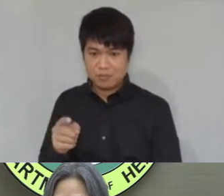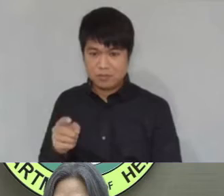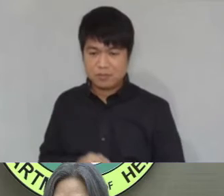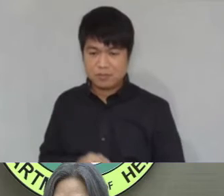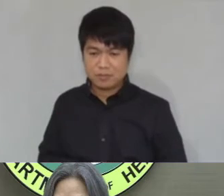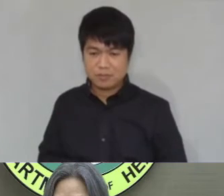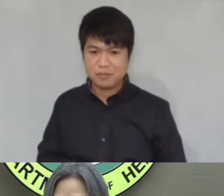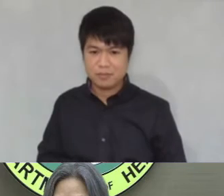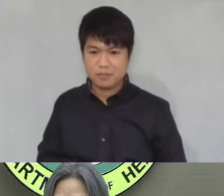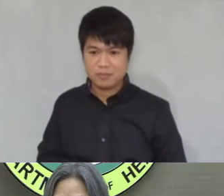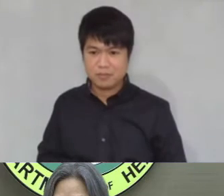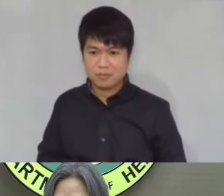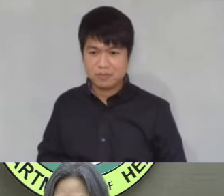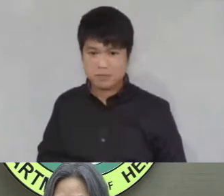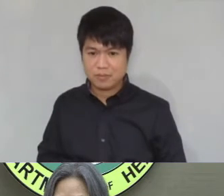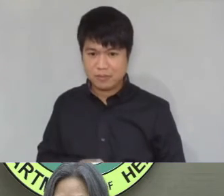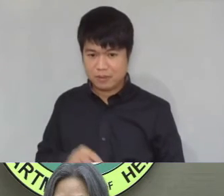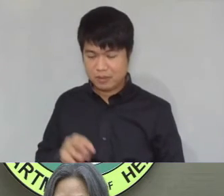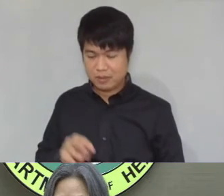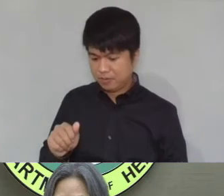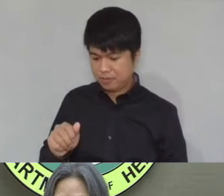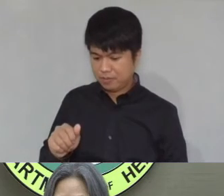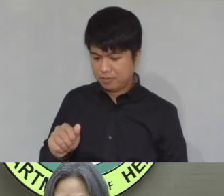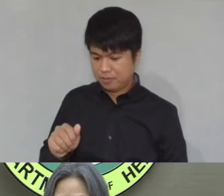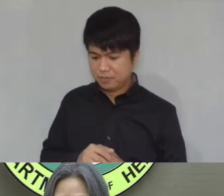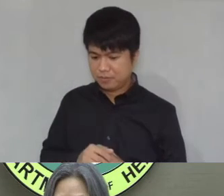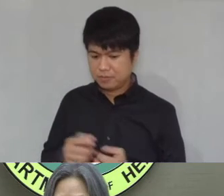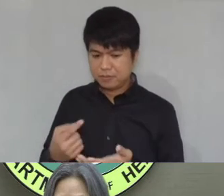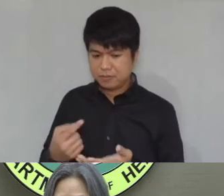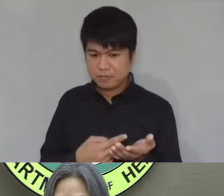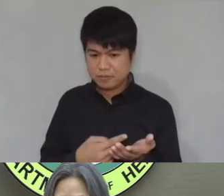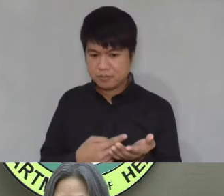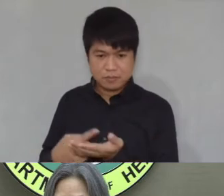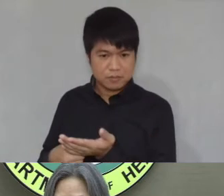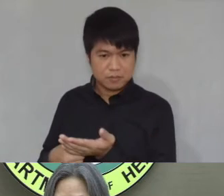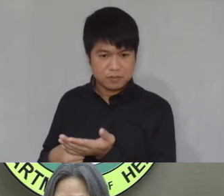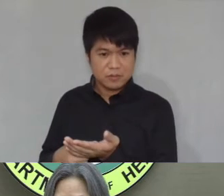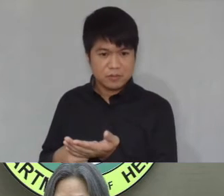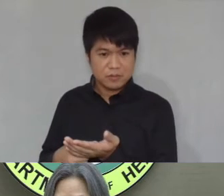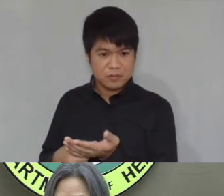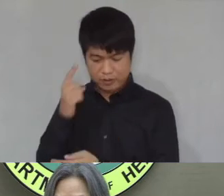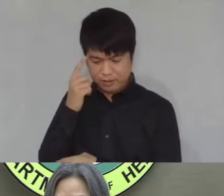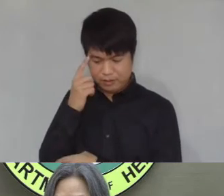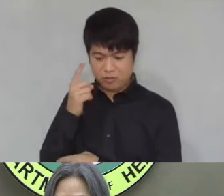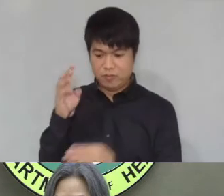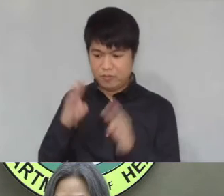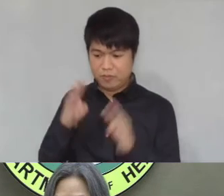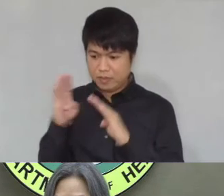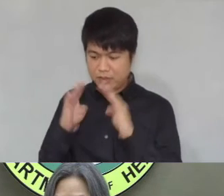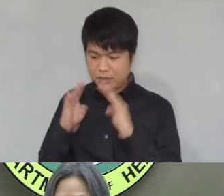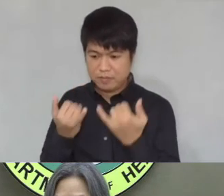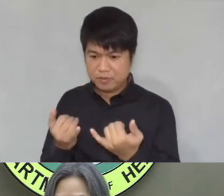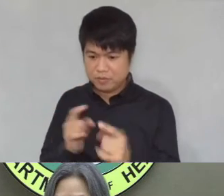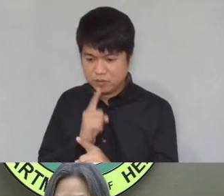second-year medical students. And then, since we also have the master's degree in health informatics, we discussed telemedicine there. So I think the